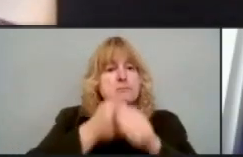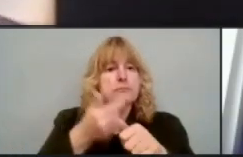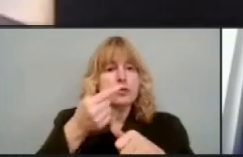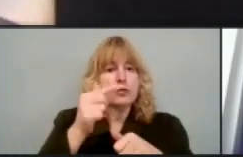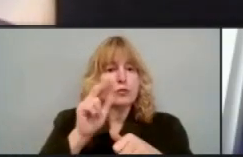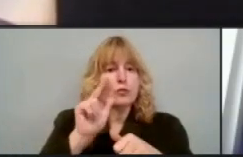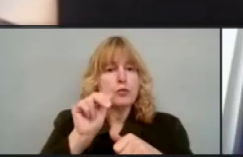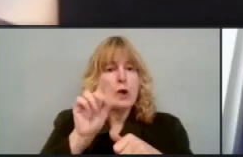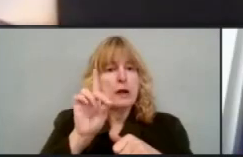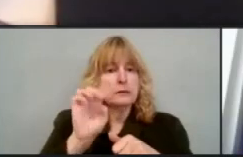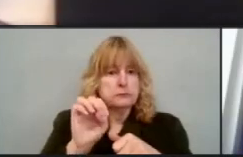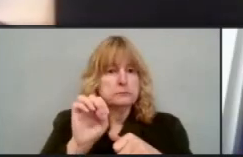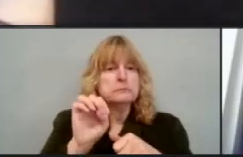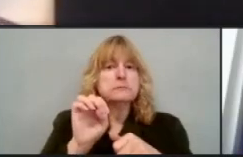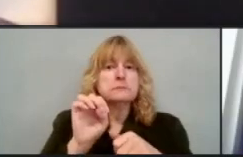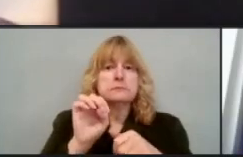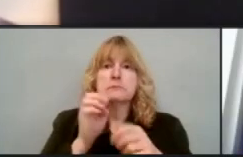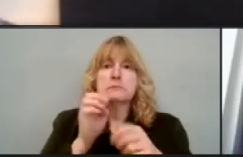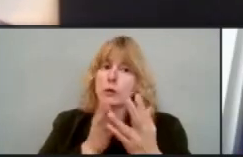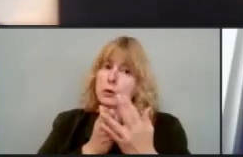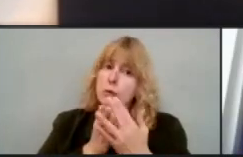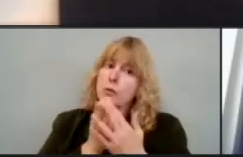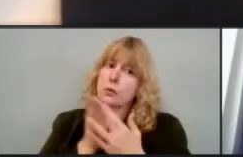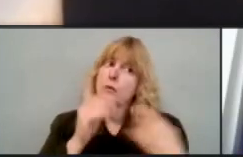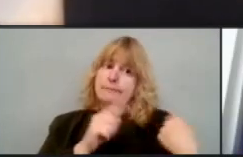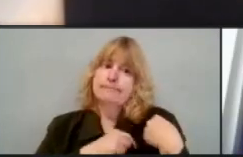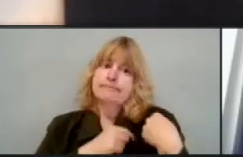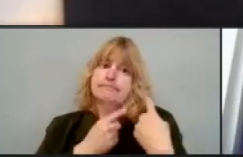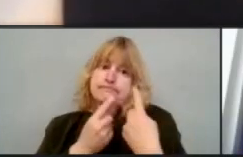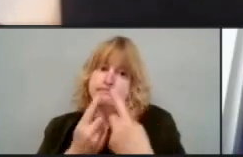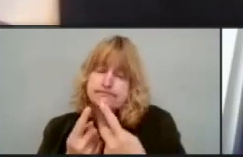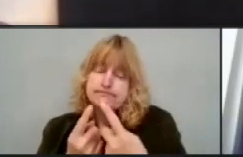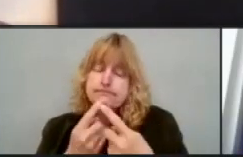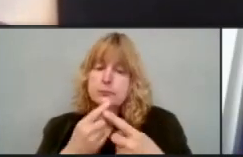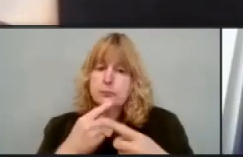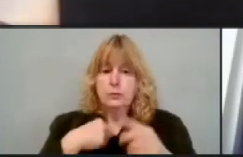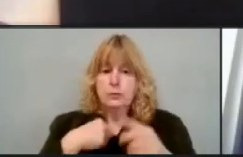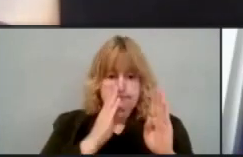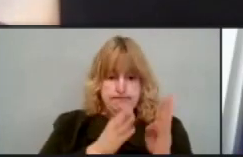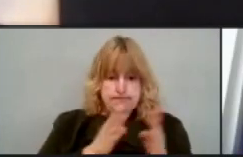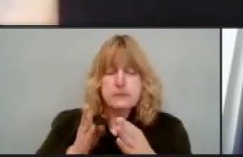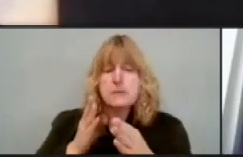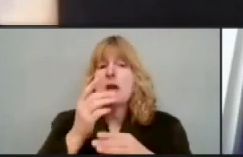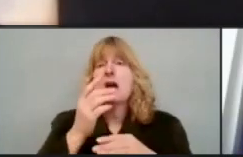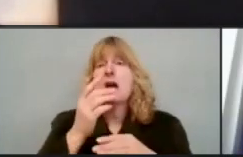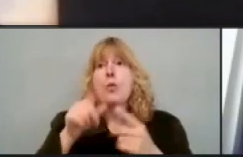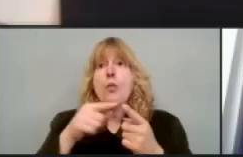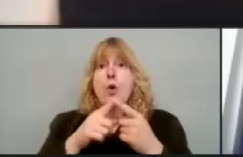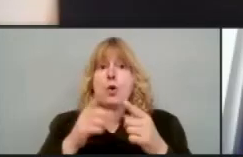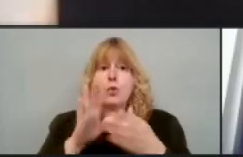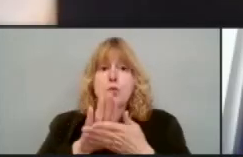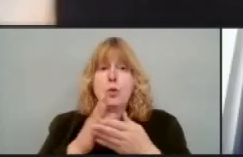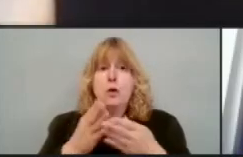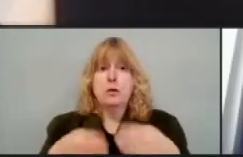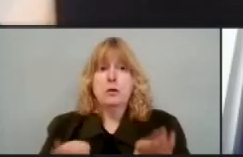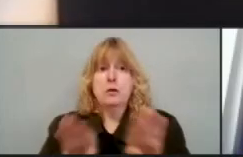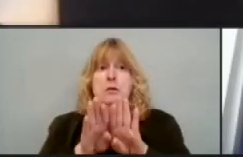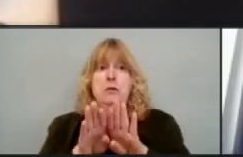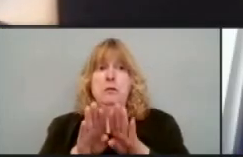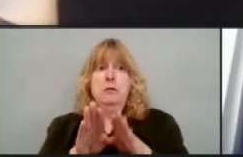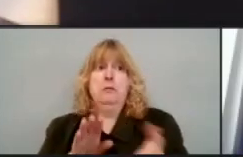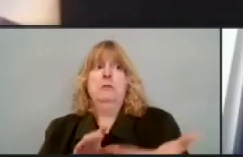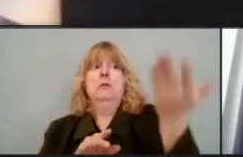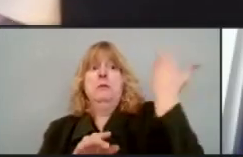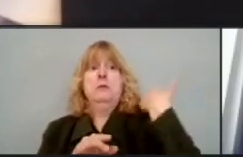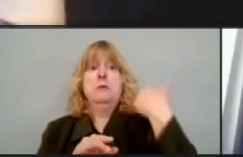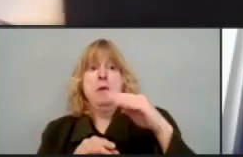So understanding that when our students, when the school shut down back in March of last year and